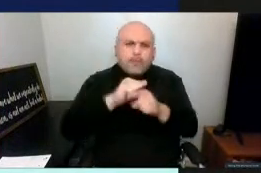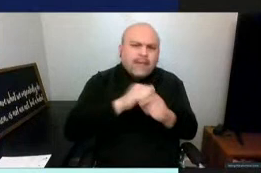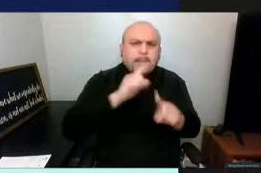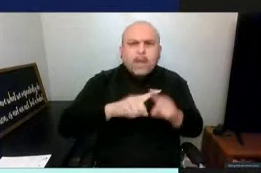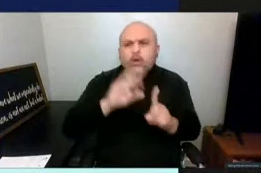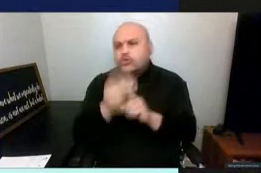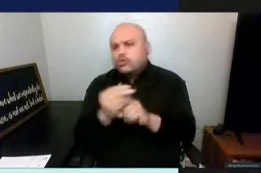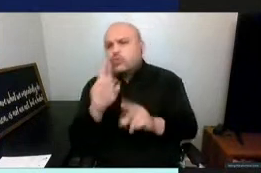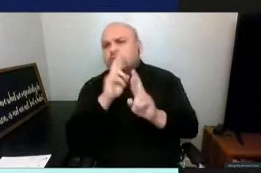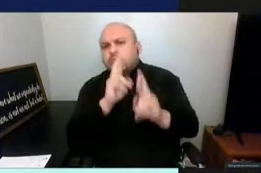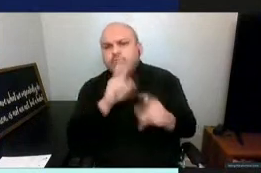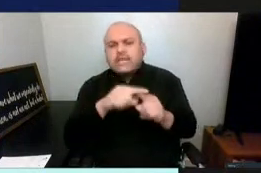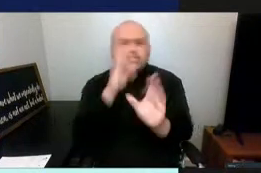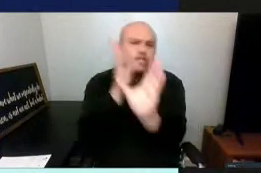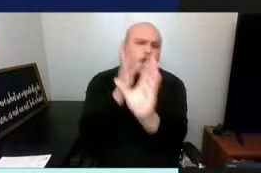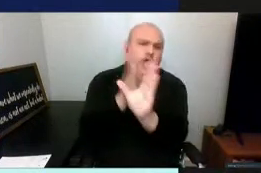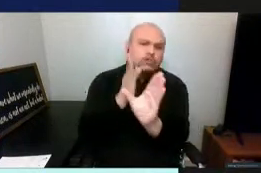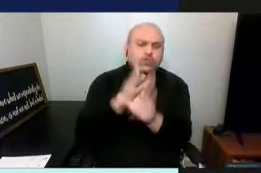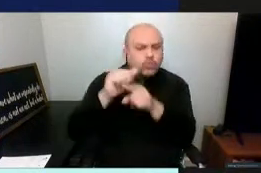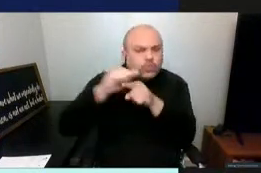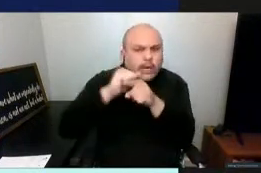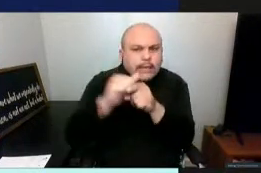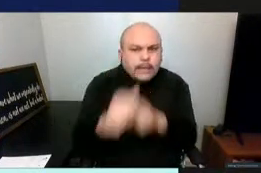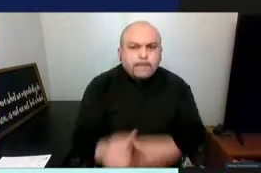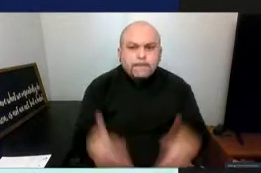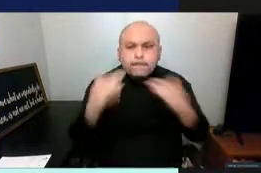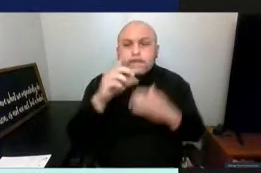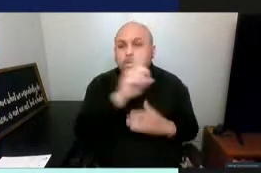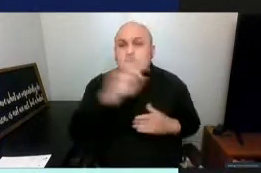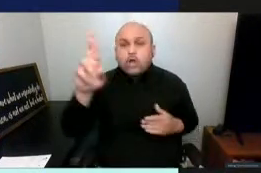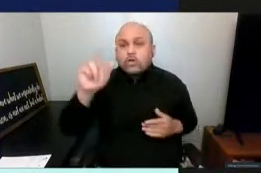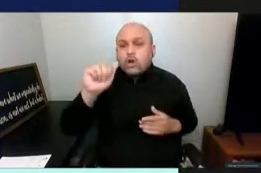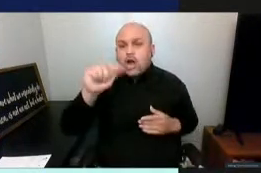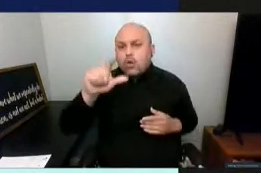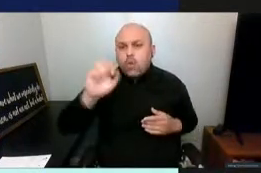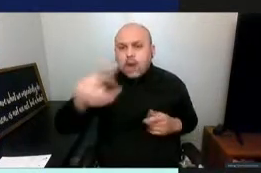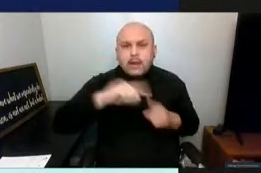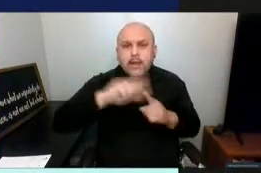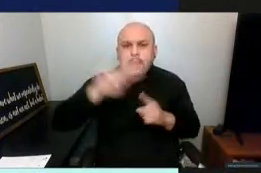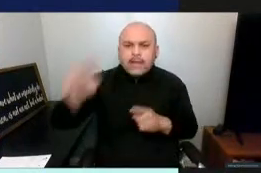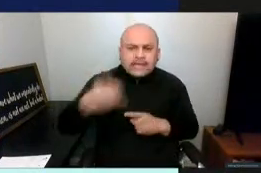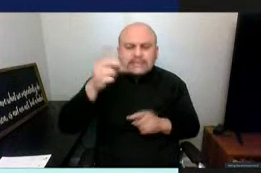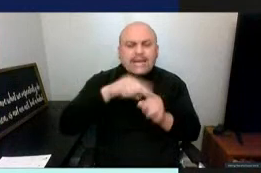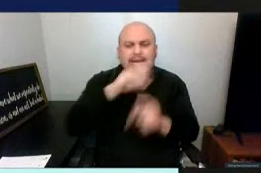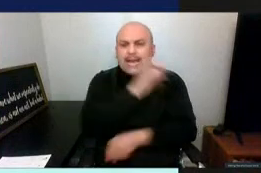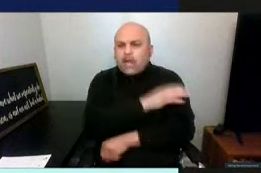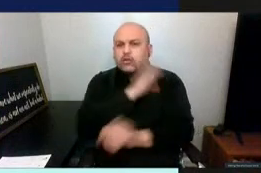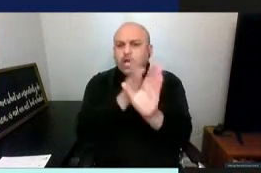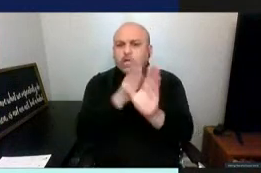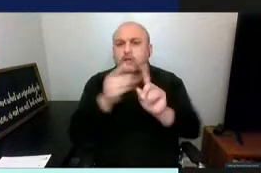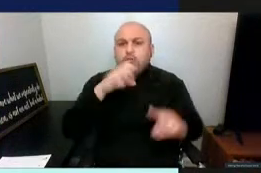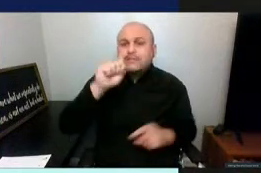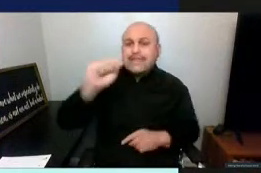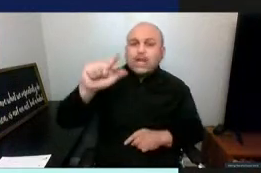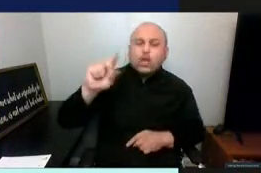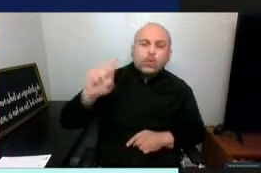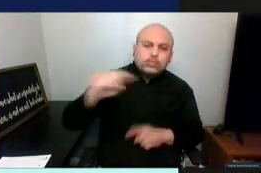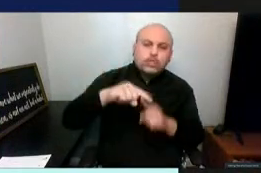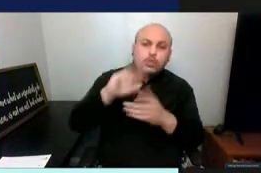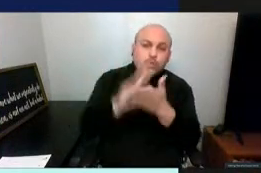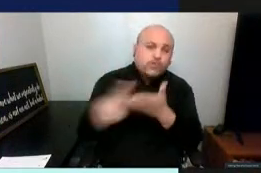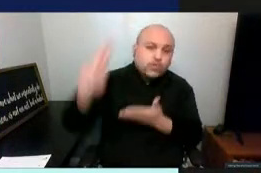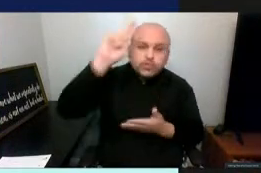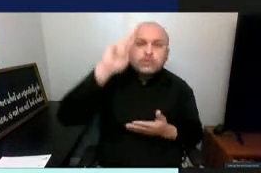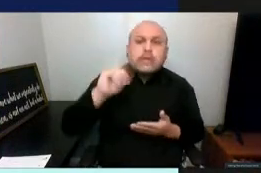and psychological training. And Dr. Akbar holds a PhD in clinical psychology from St. Louis University, an MS in